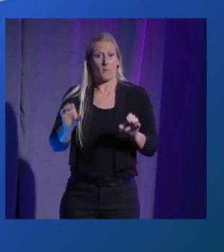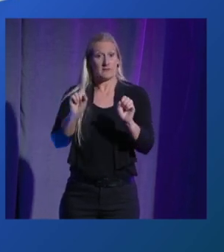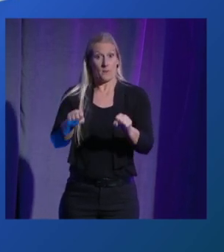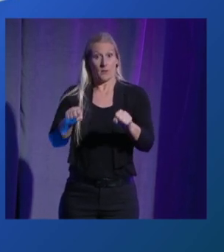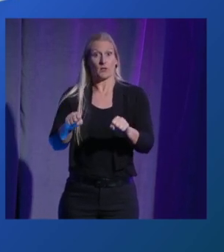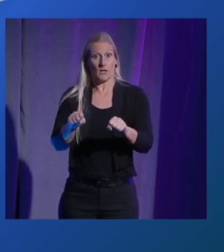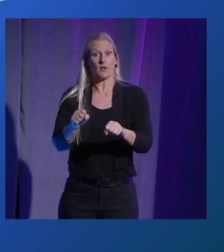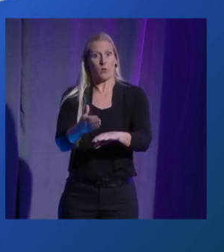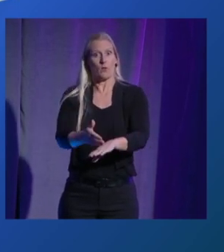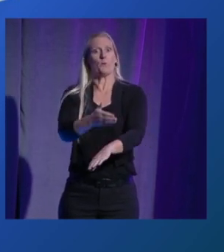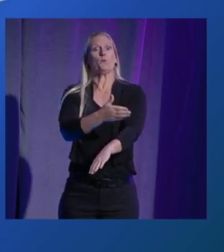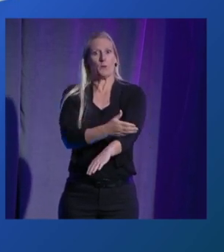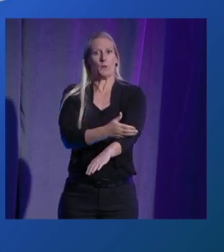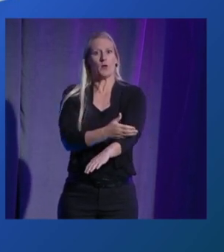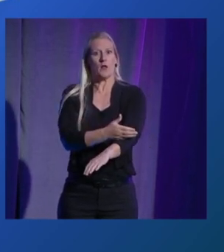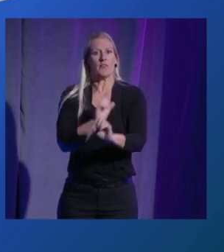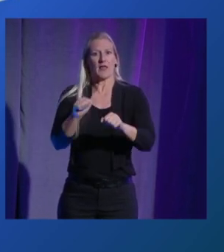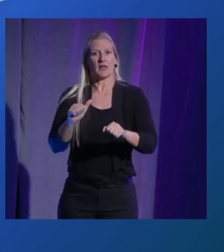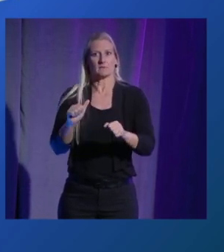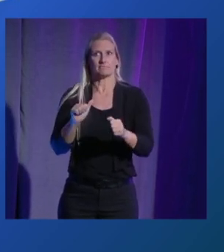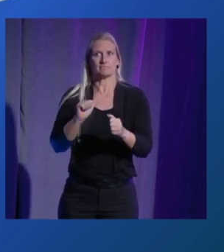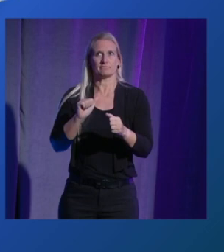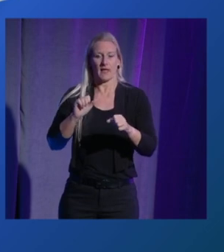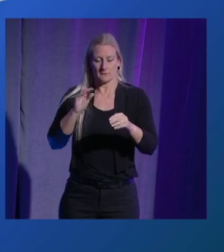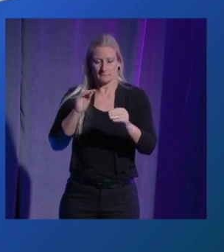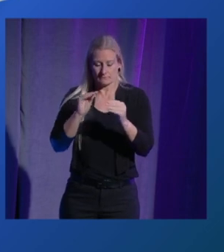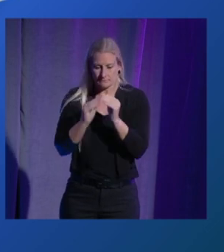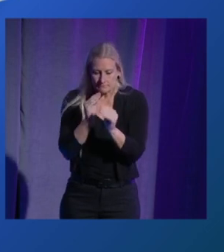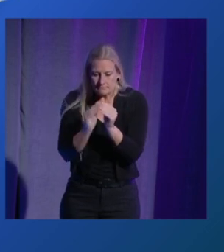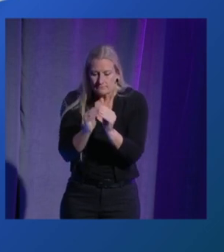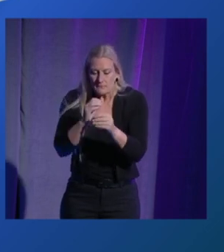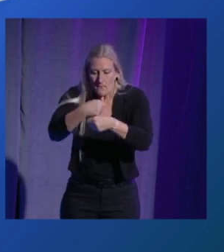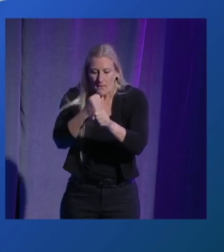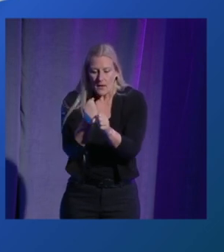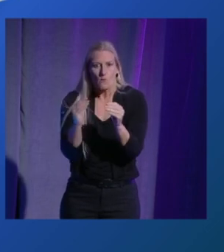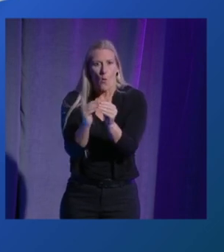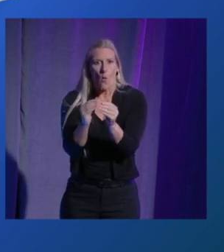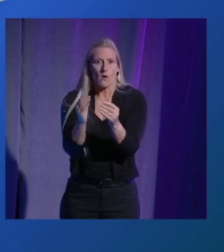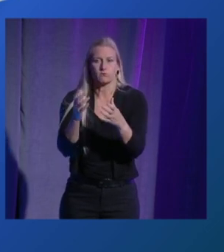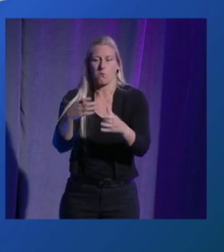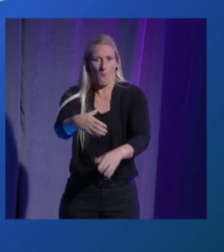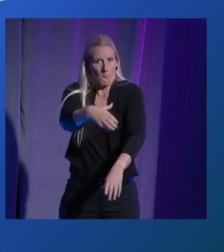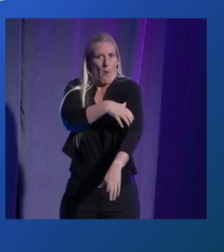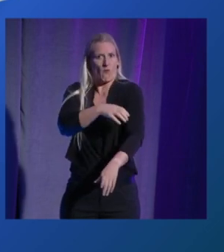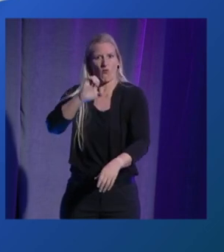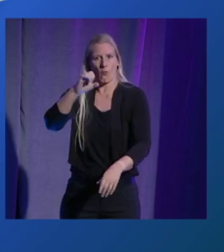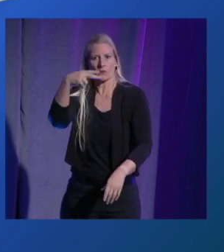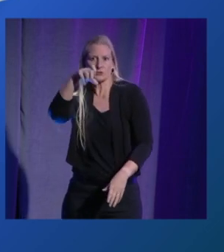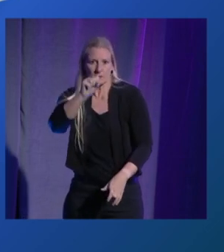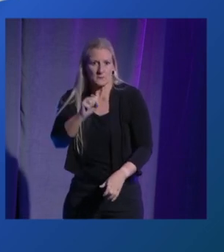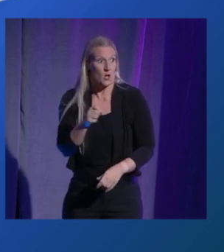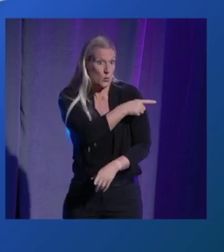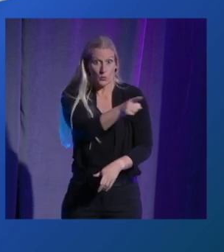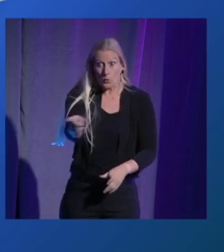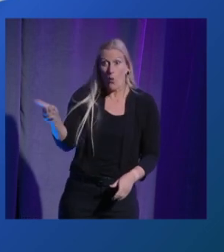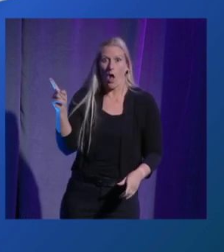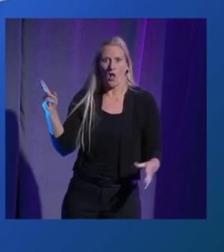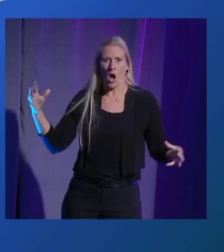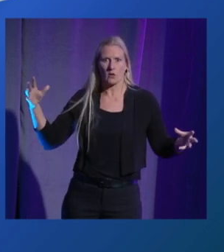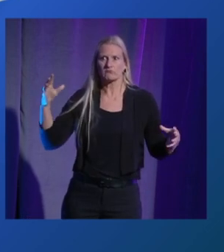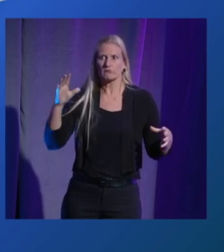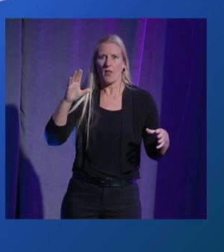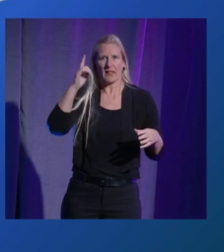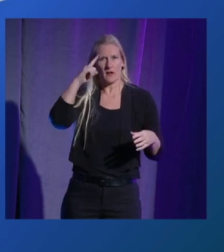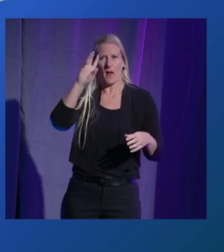more powerful chips and it's going to make all those those Solutions possible so if what you're really talking about is crunching maps to put it down to